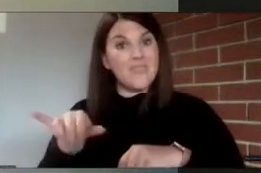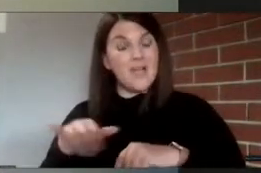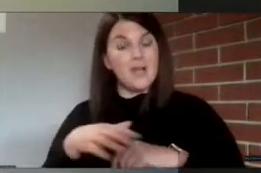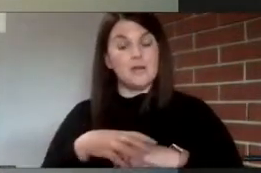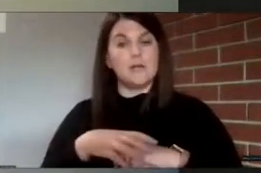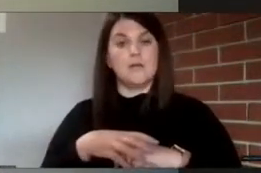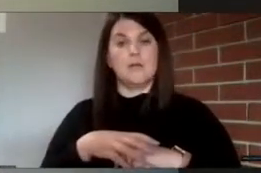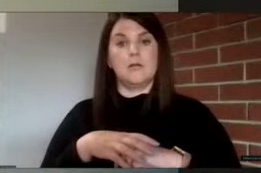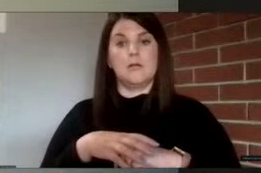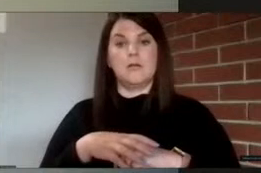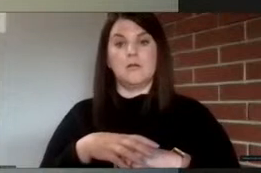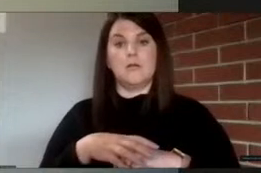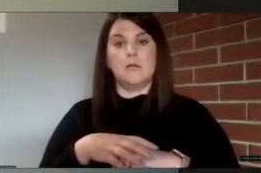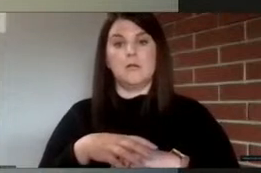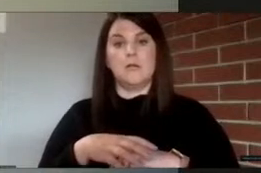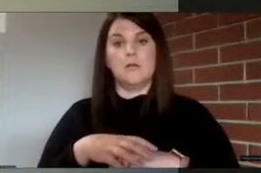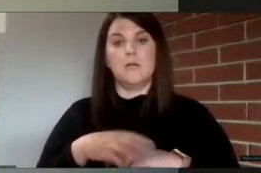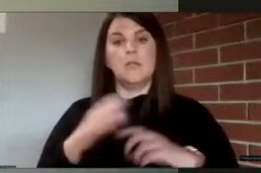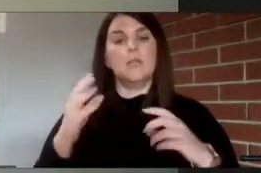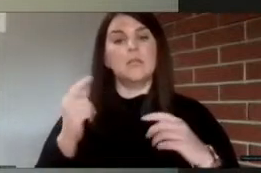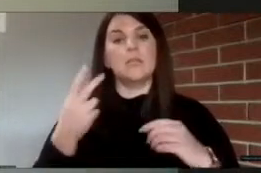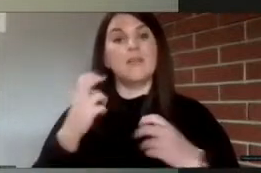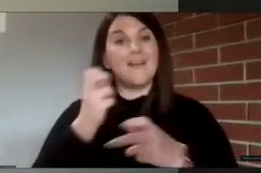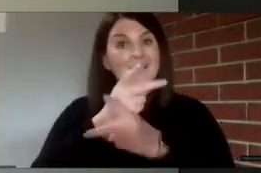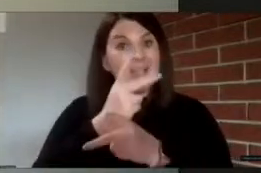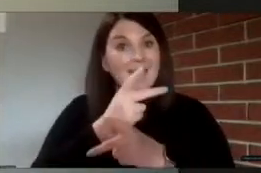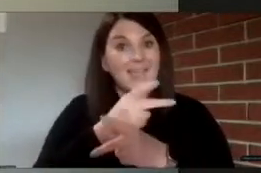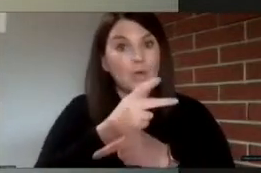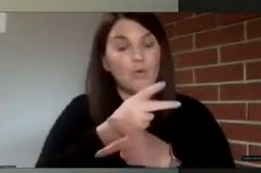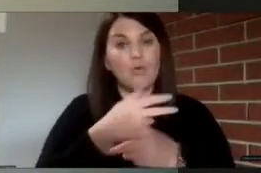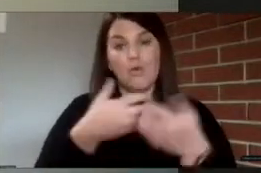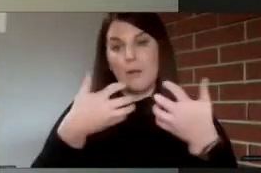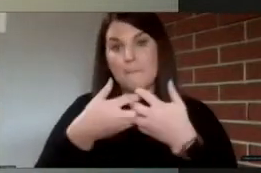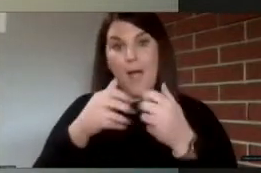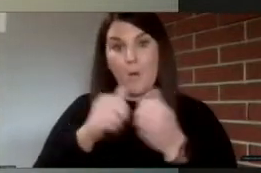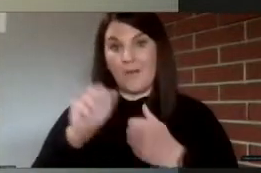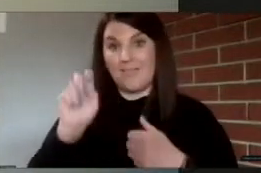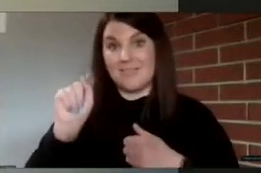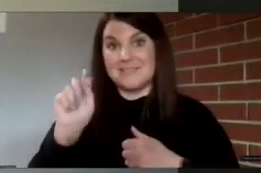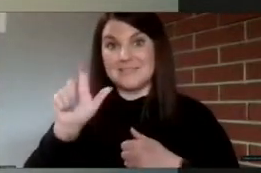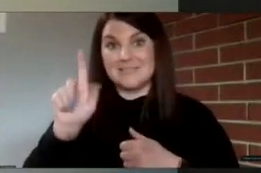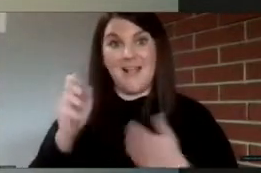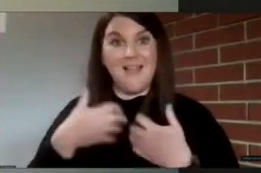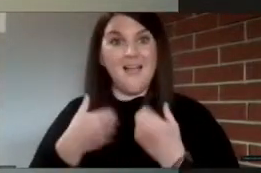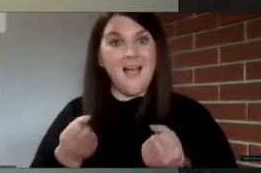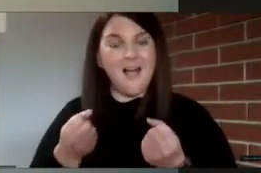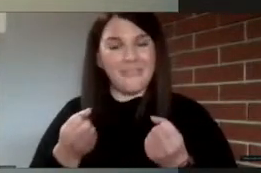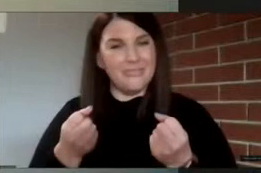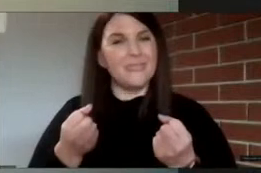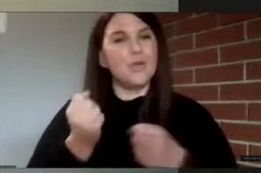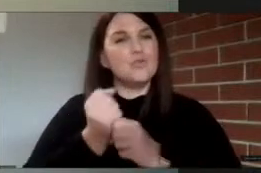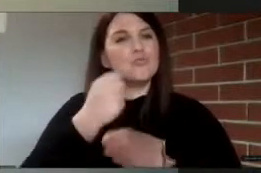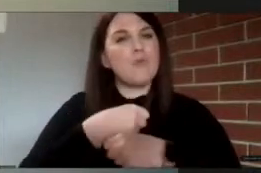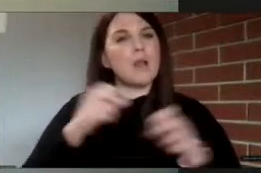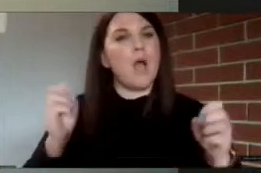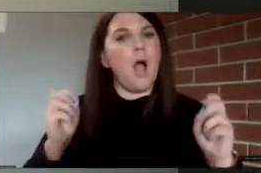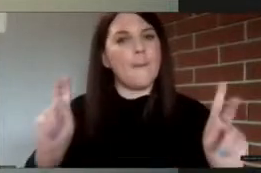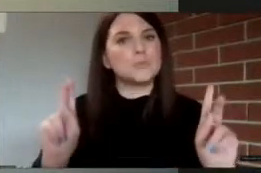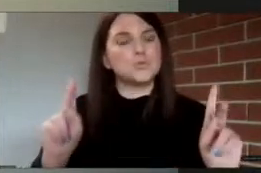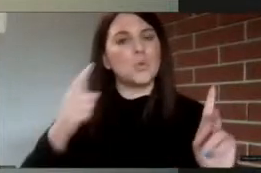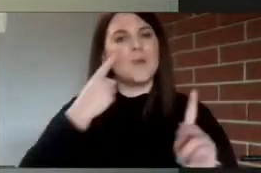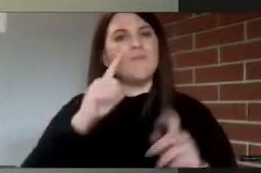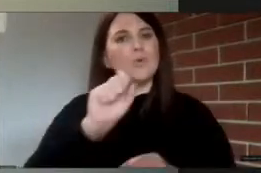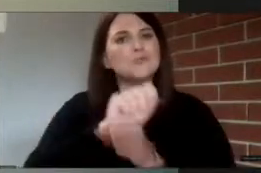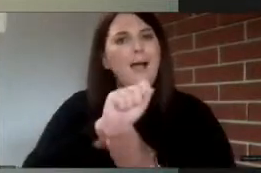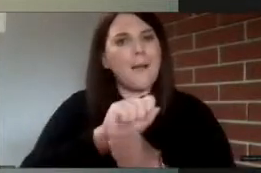lay provider level of care combined with the telehealth, right, creates an opportunity to have jobs in